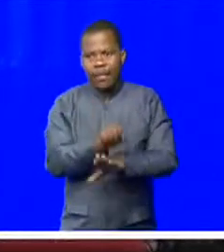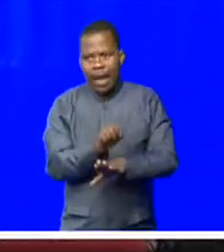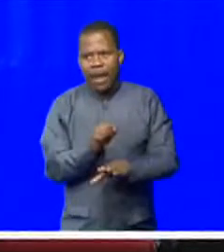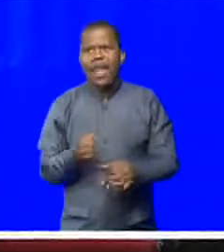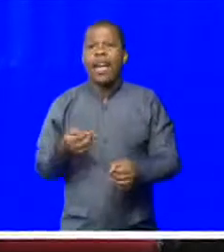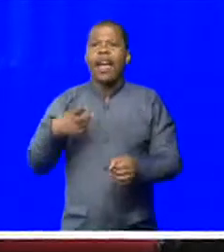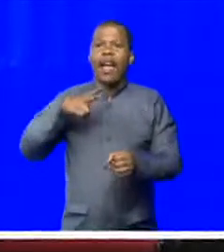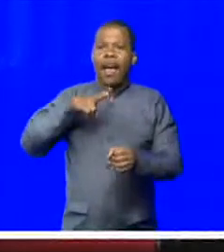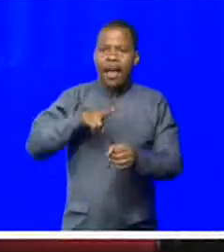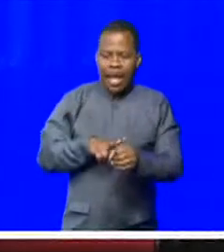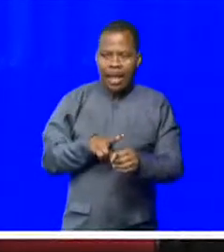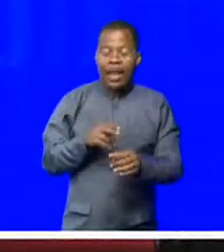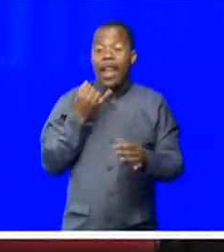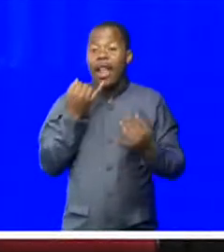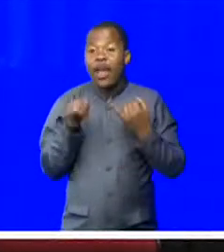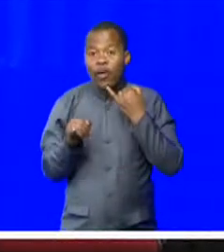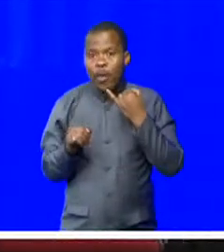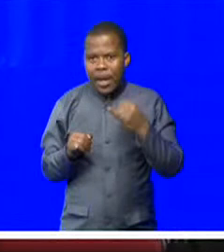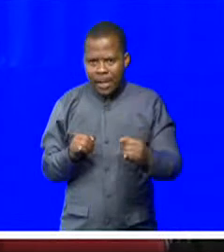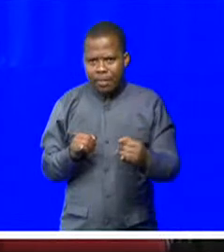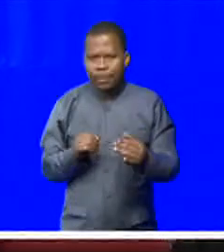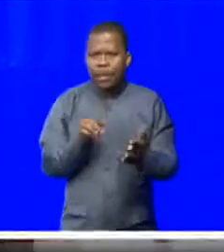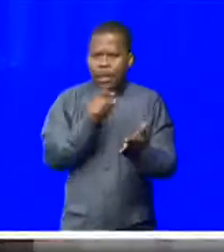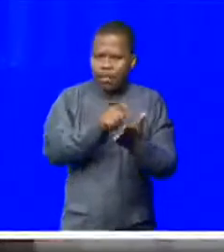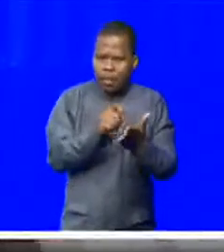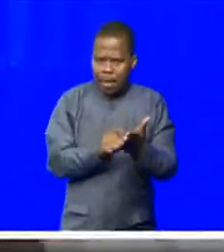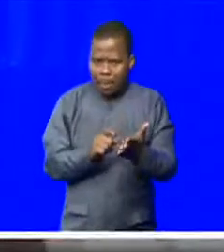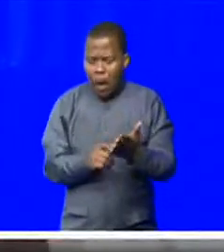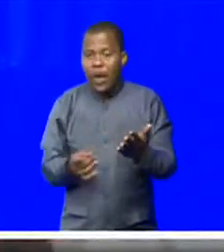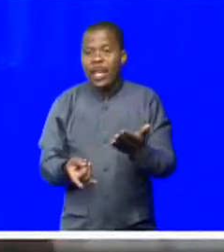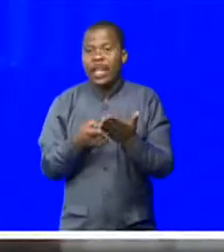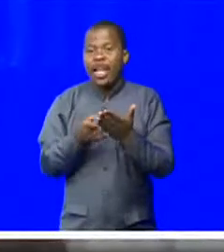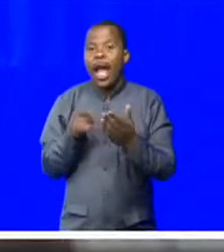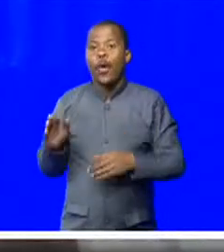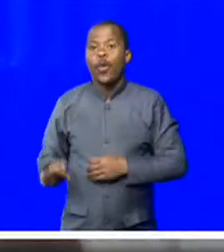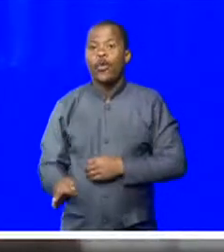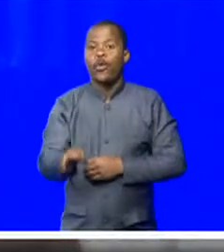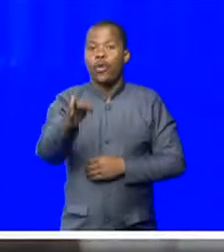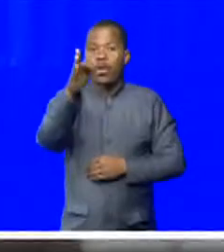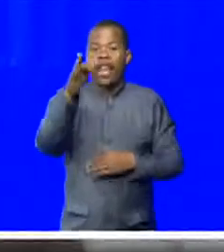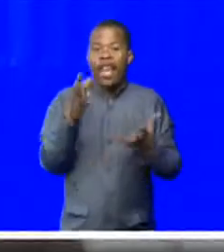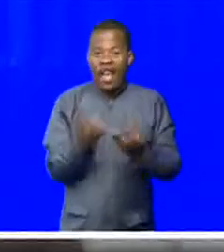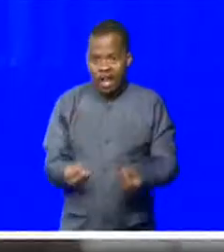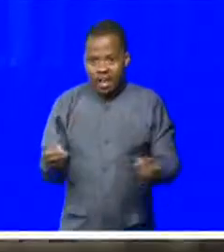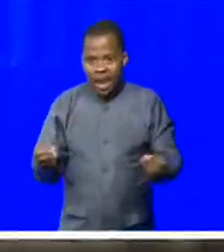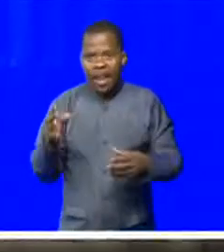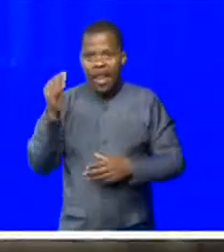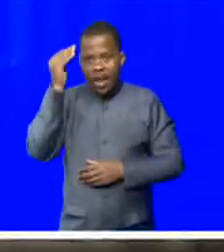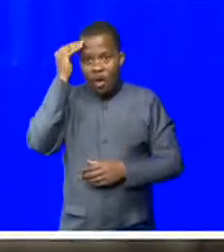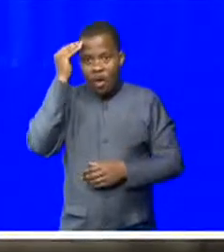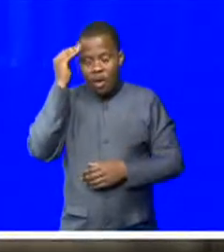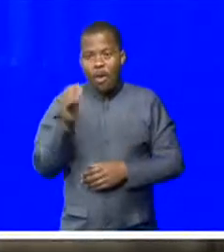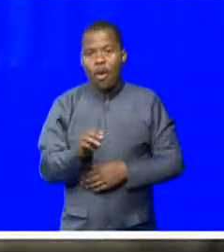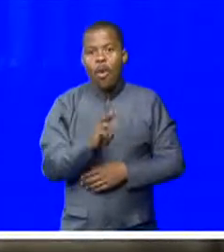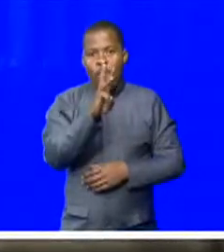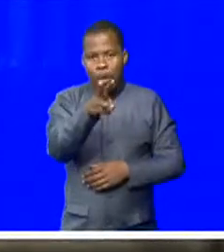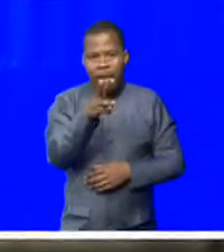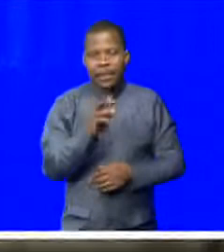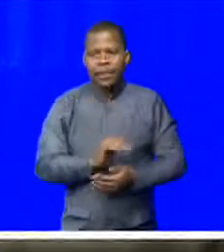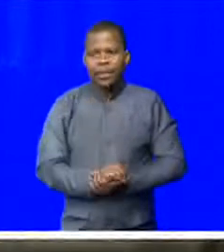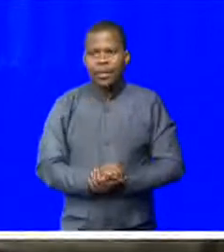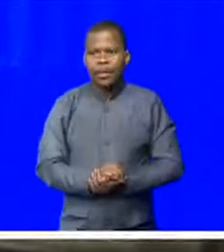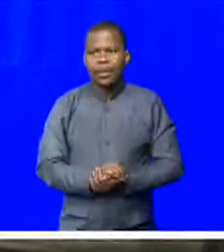passive containers of our memory, but rather proactive agents that shape our